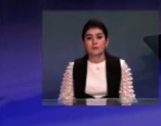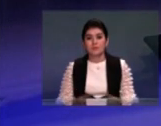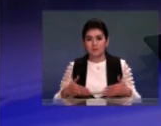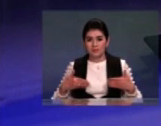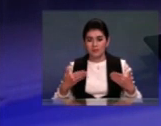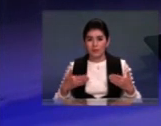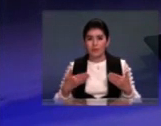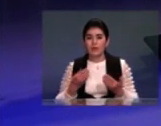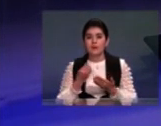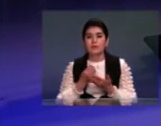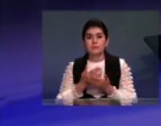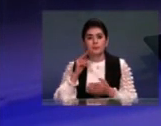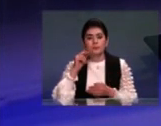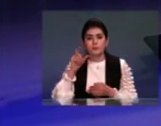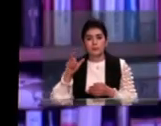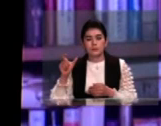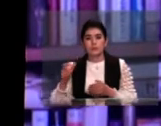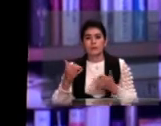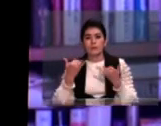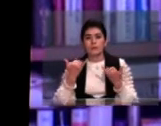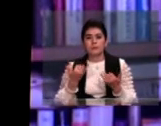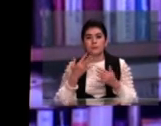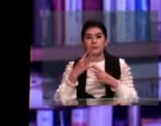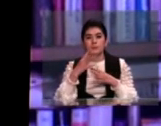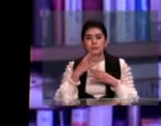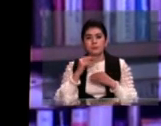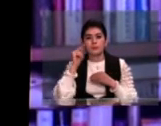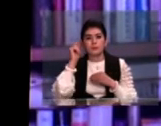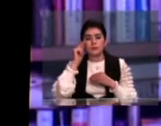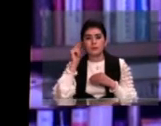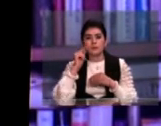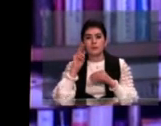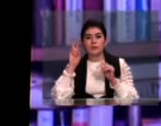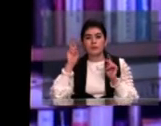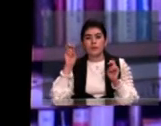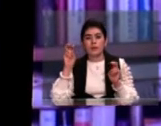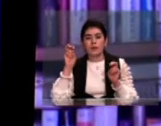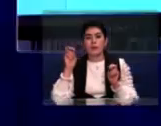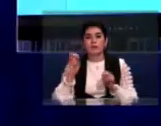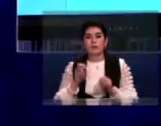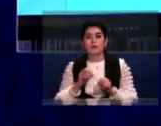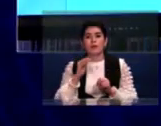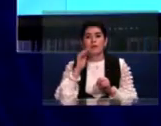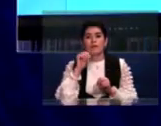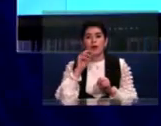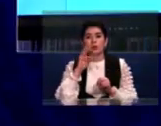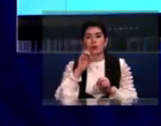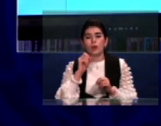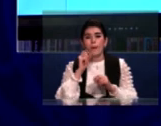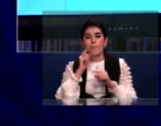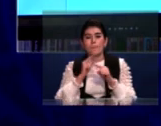Assalomu alaykum aziz o'quvchilar. Bugungi siz bilan o'tadigan darsimizning mavzusi fotonning